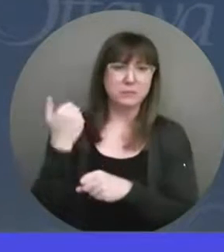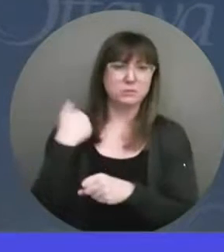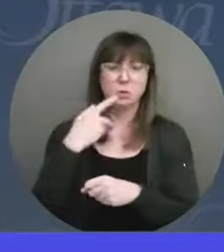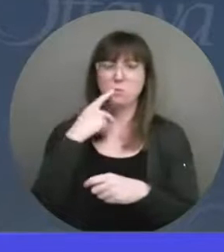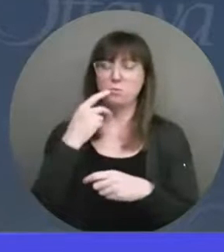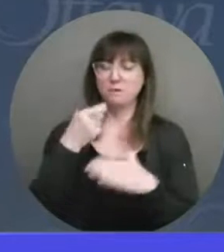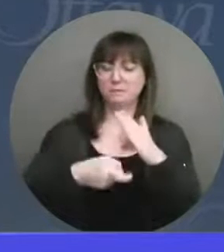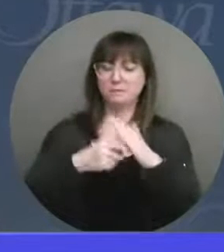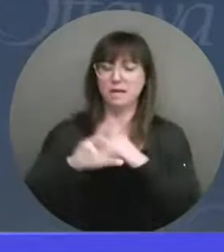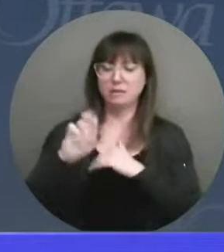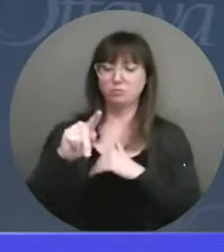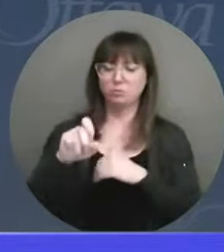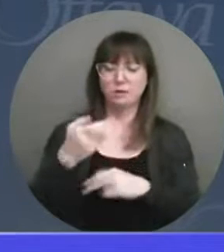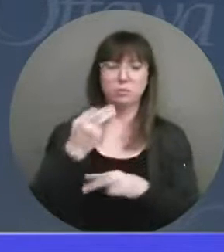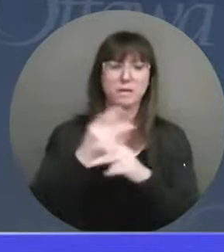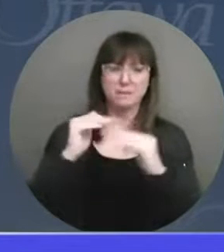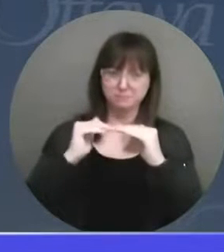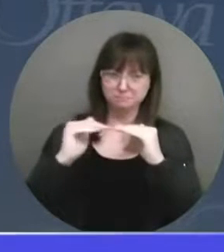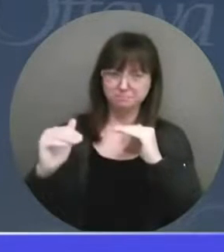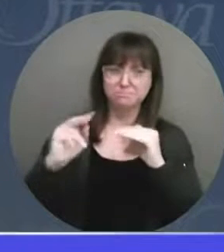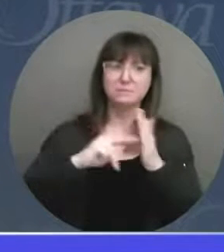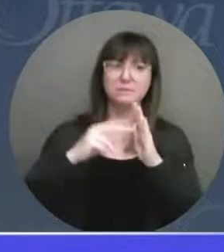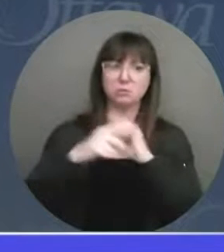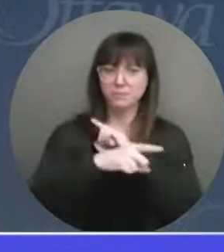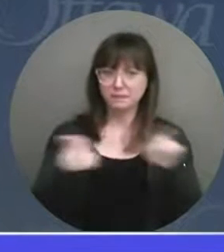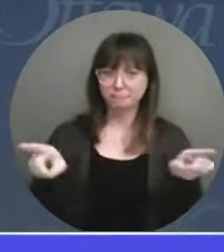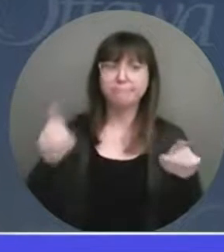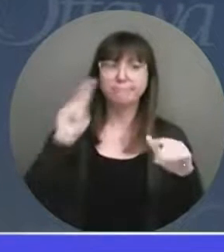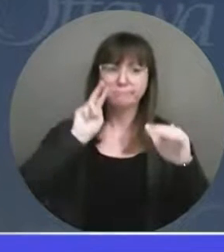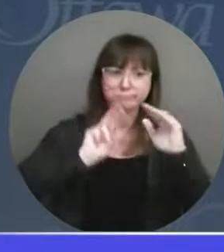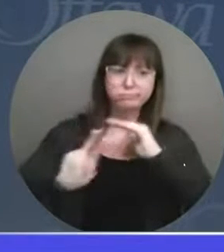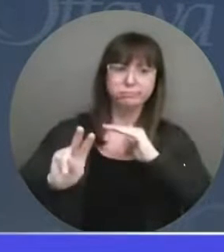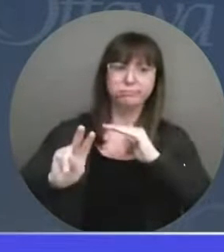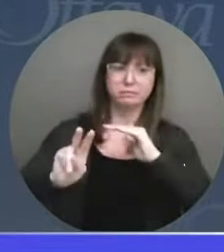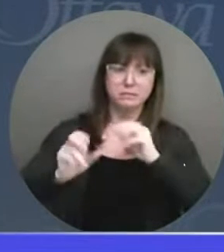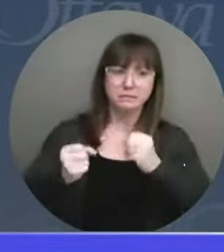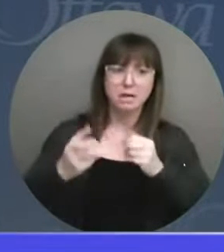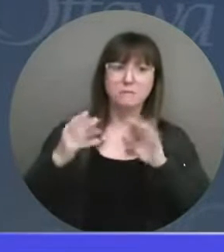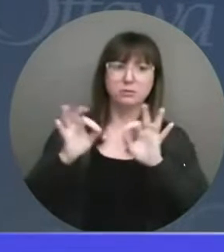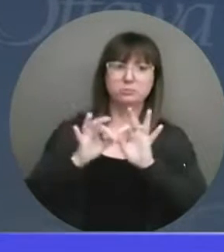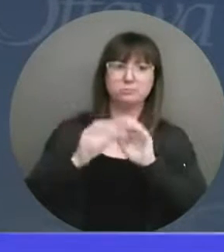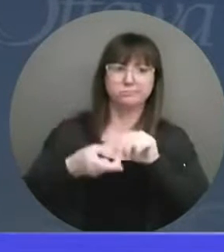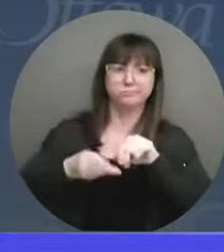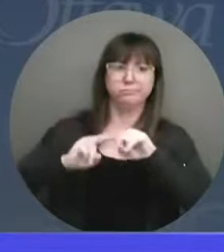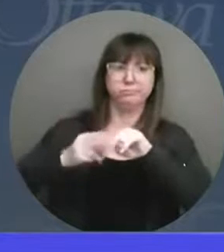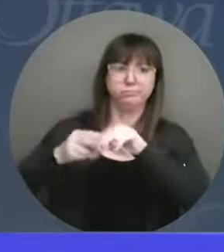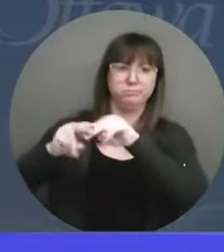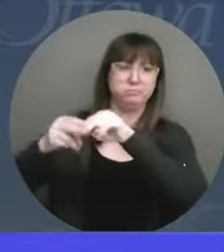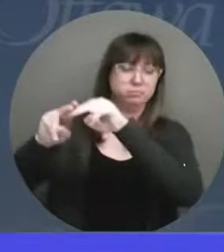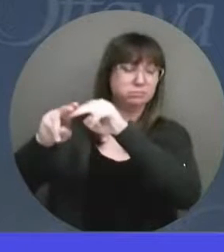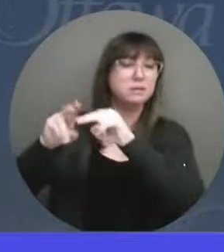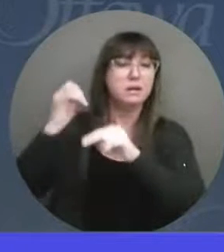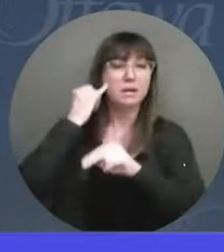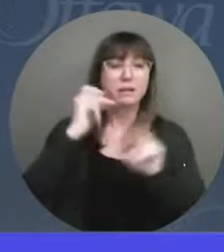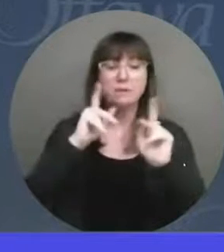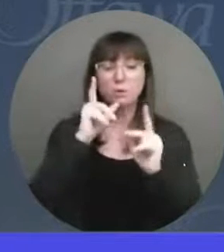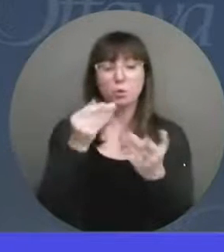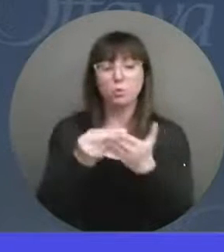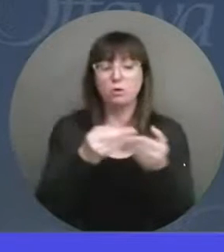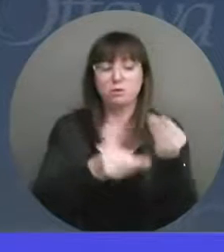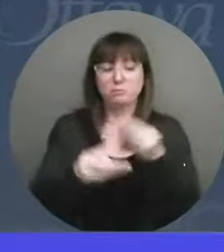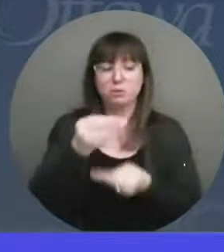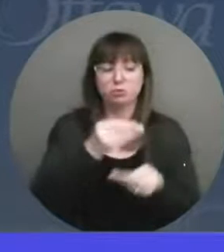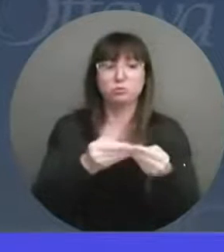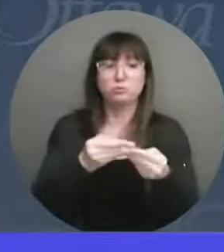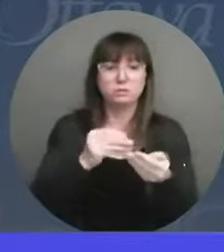be predictable for those members of the community who budget their household budgets, so that it didn't have